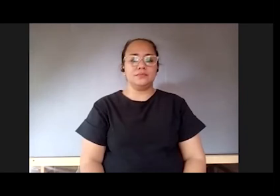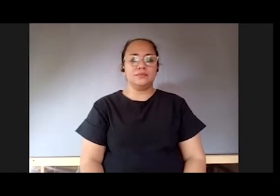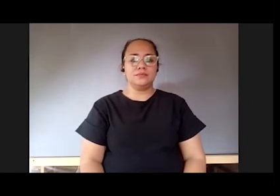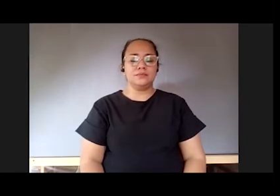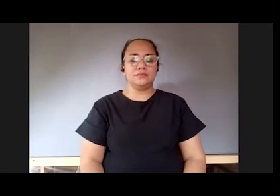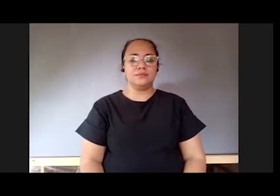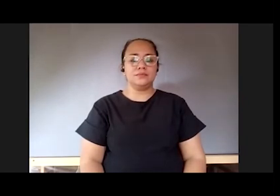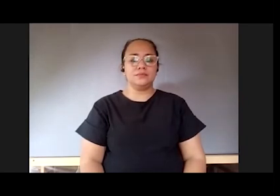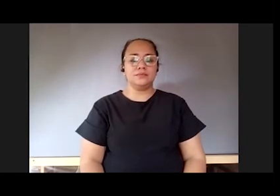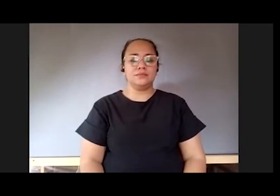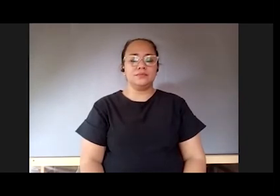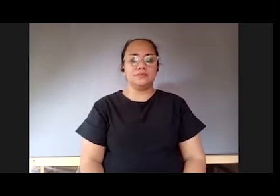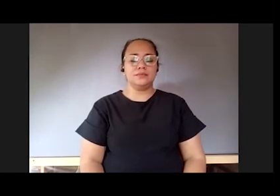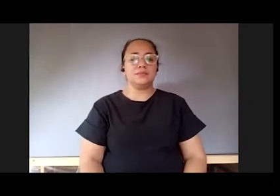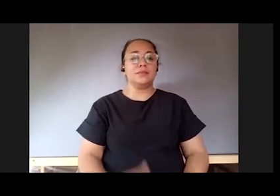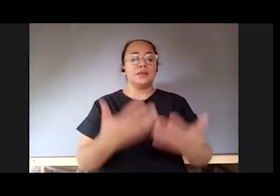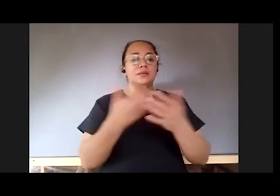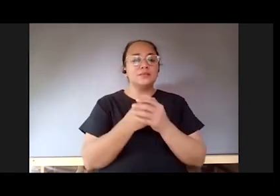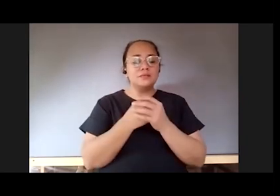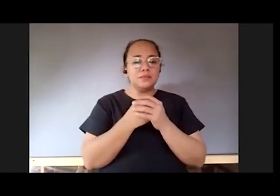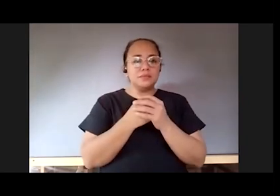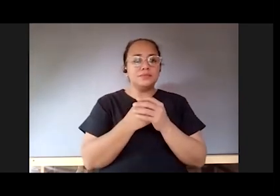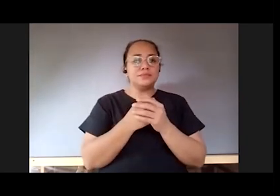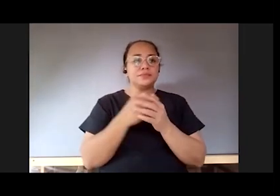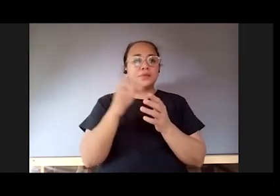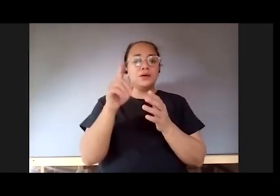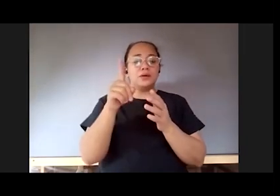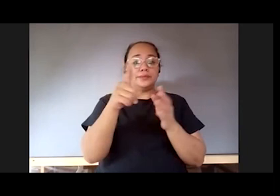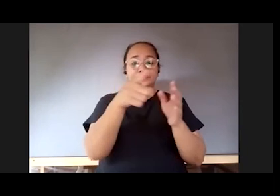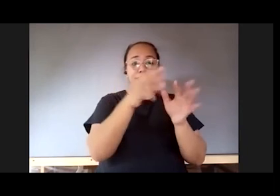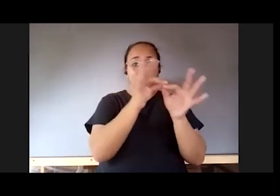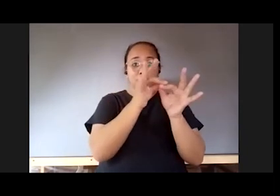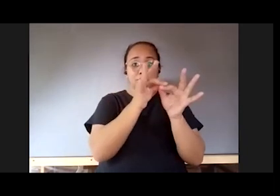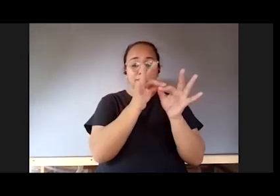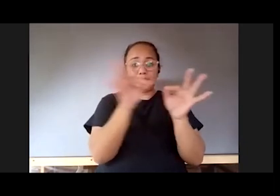And then with that sentence 11A,